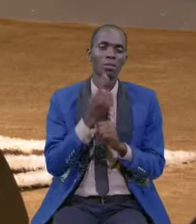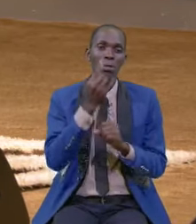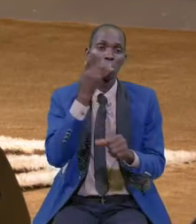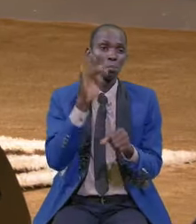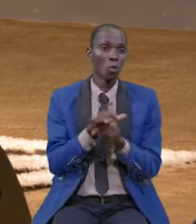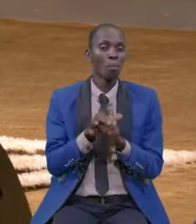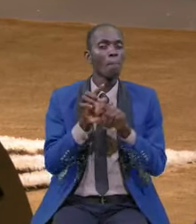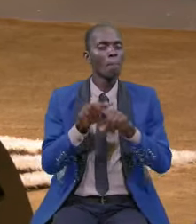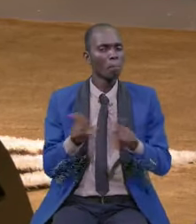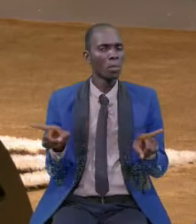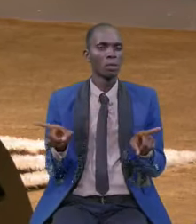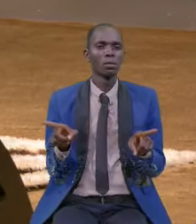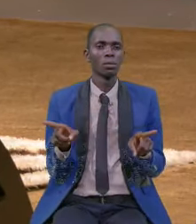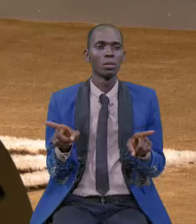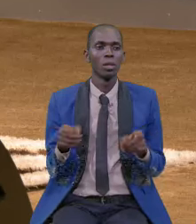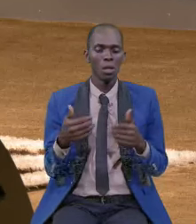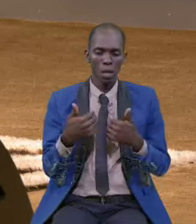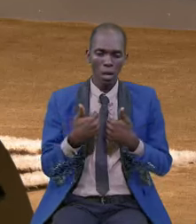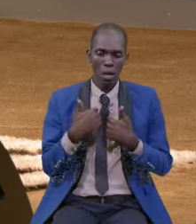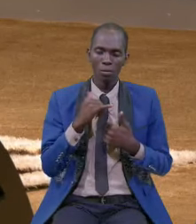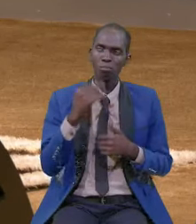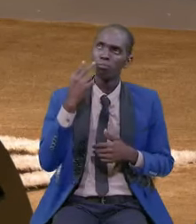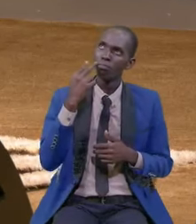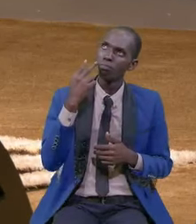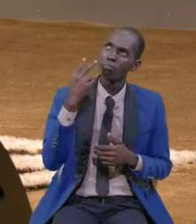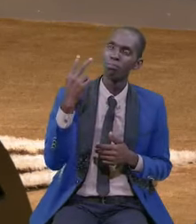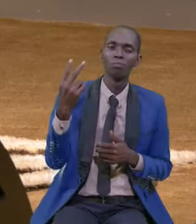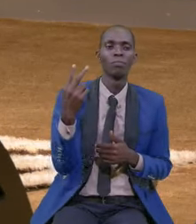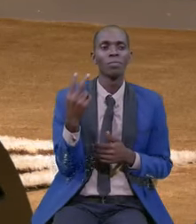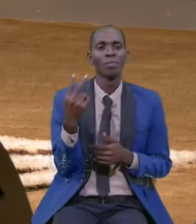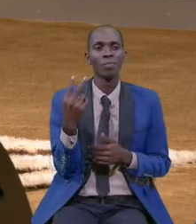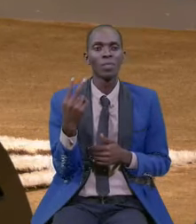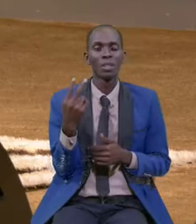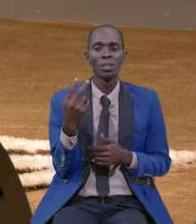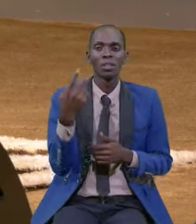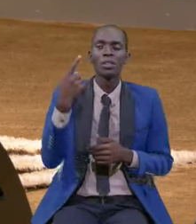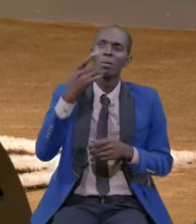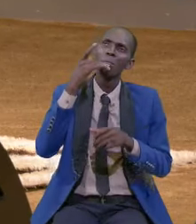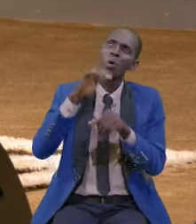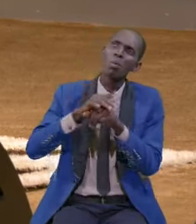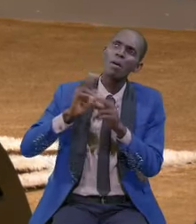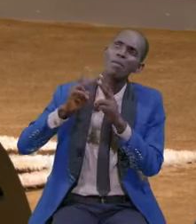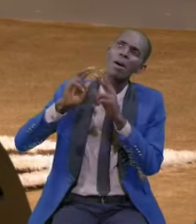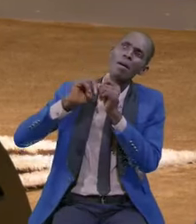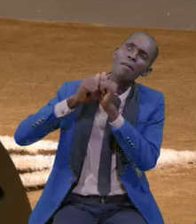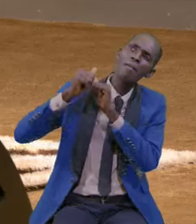but having seen them afar off and were